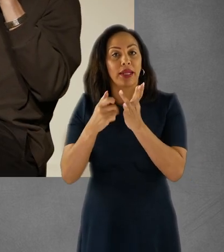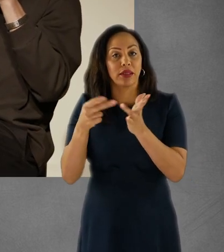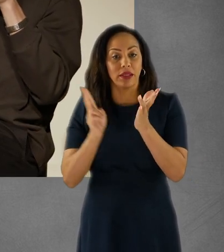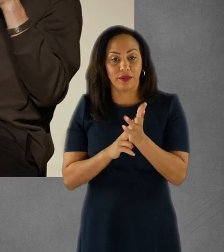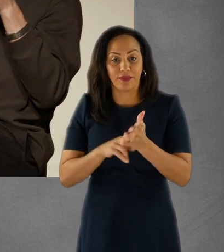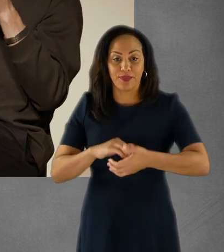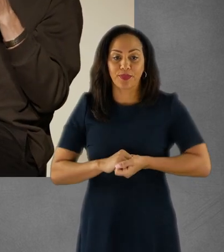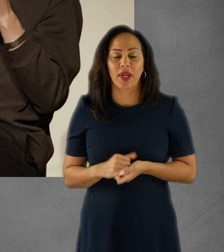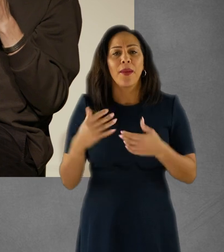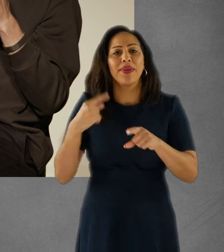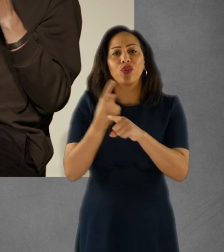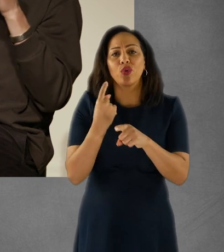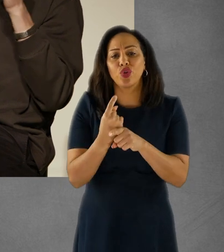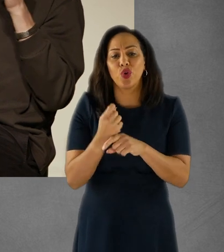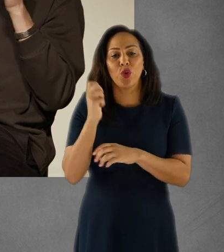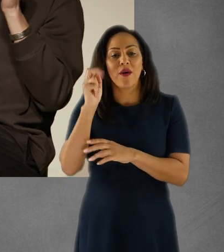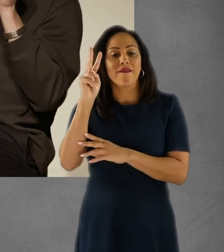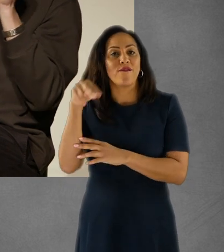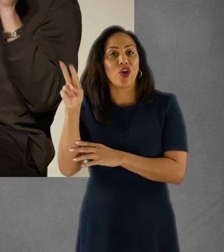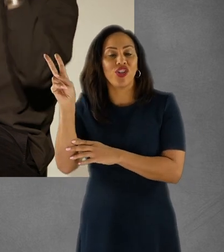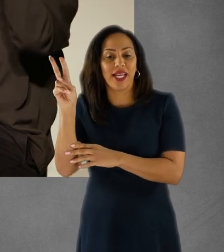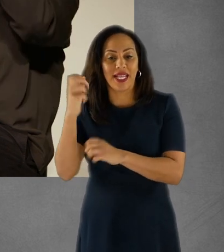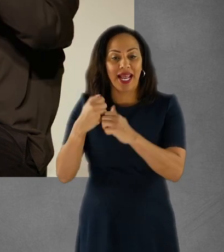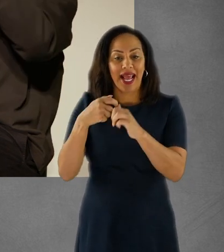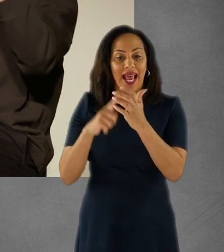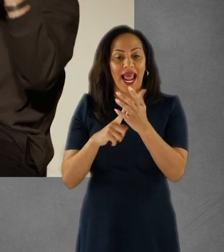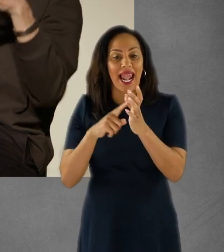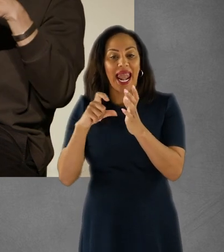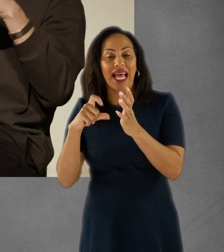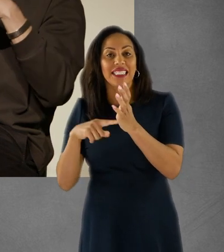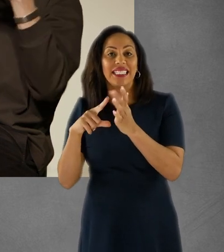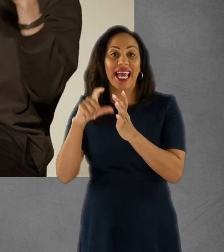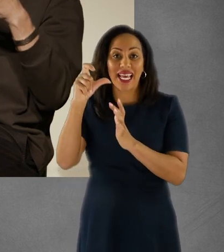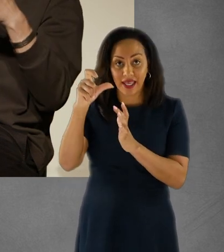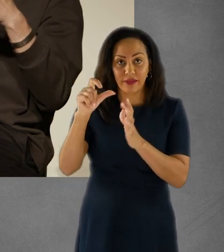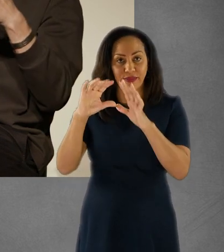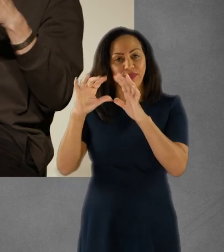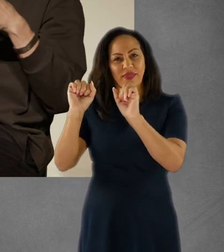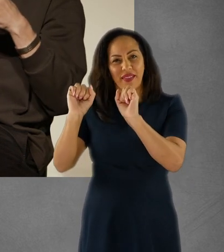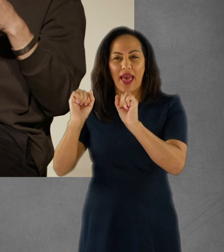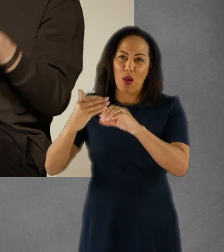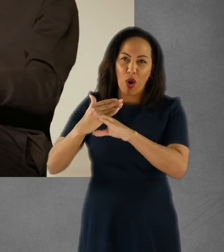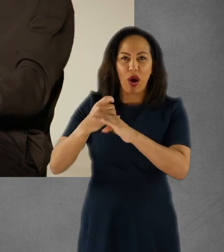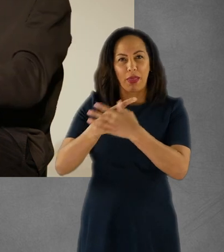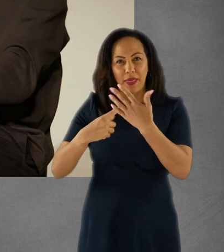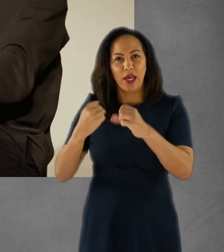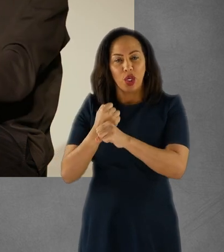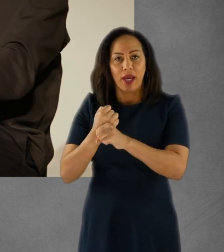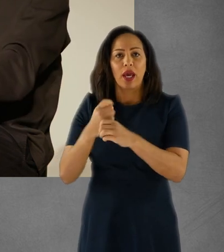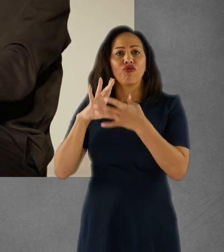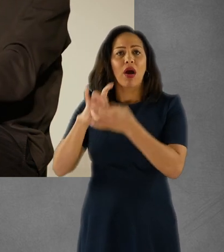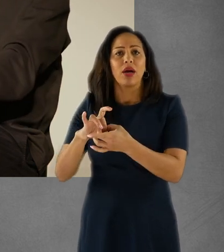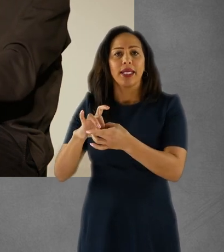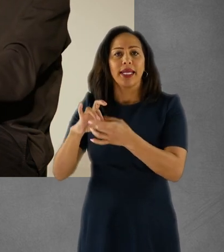are specifically designed to just be a few days in space and have this kind of overview effect. No, they're